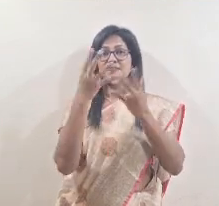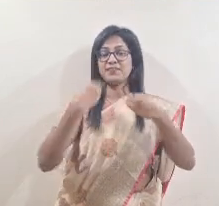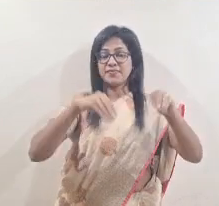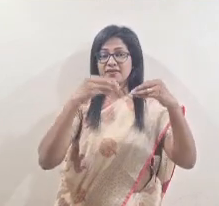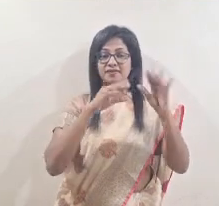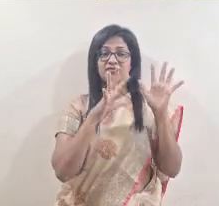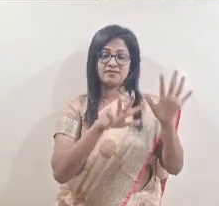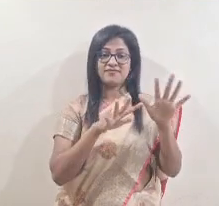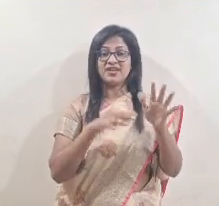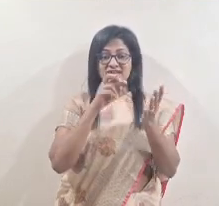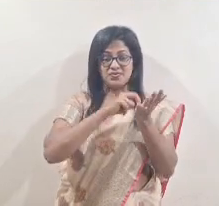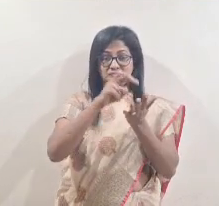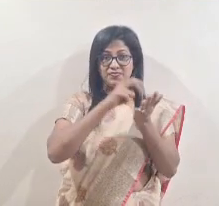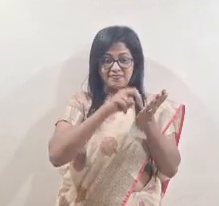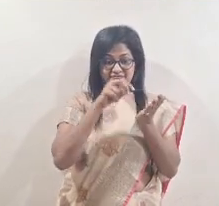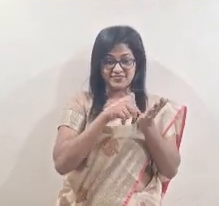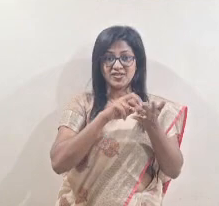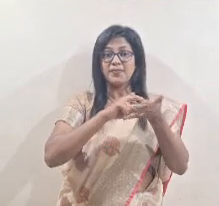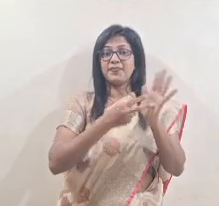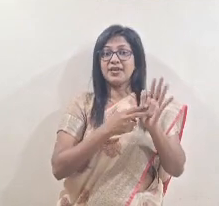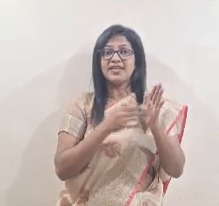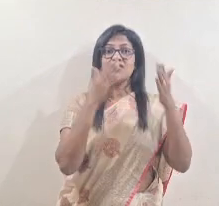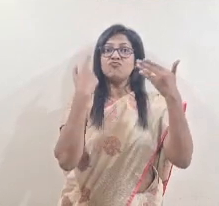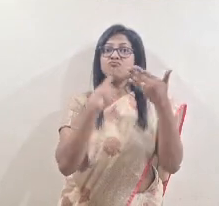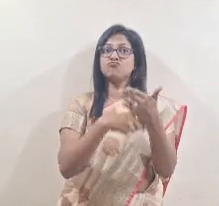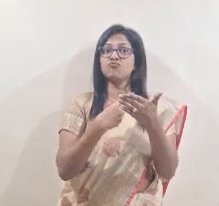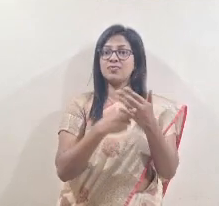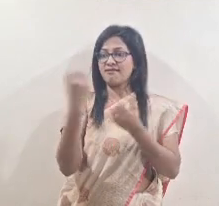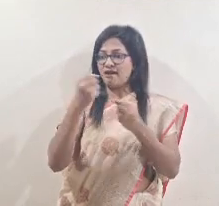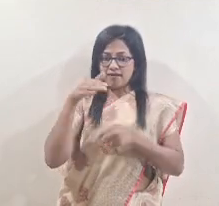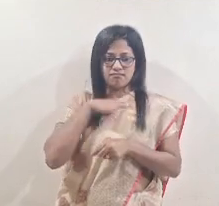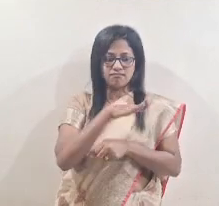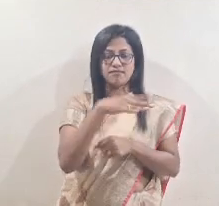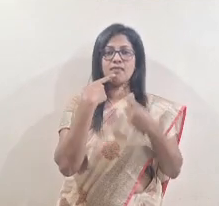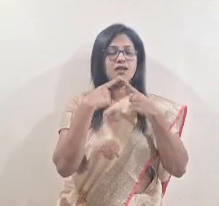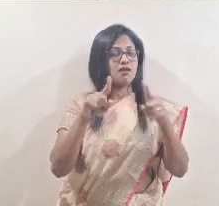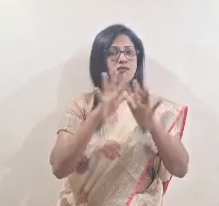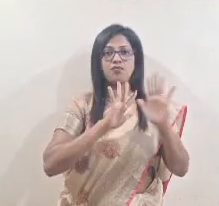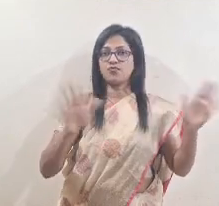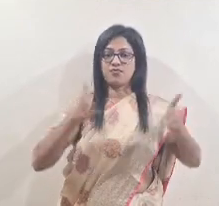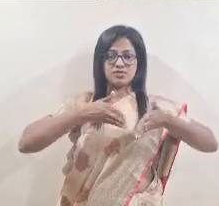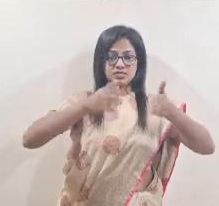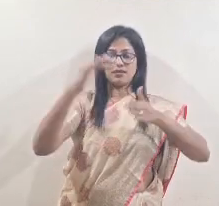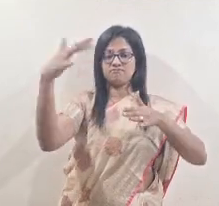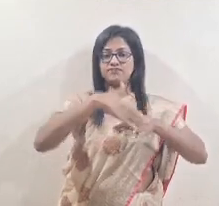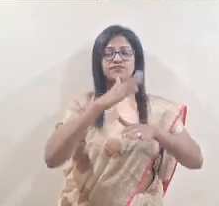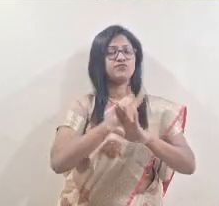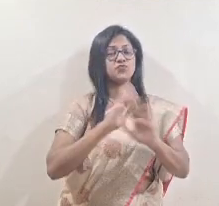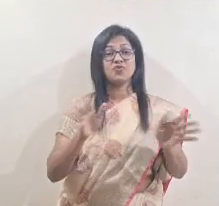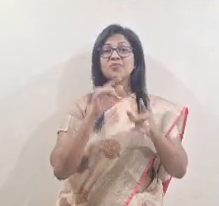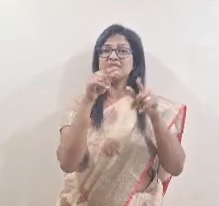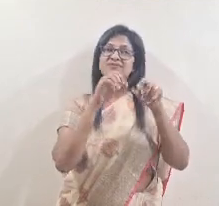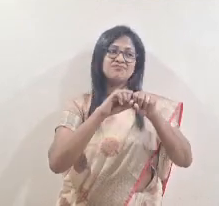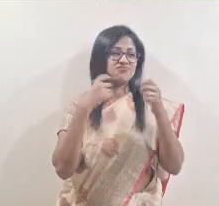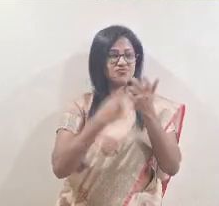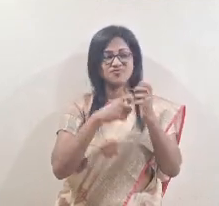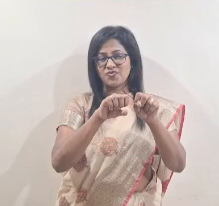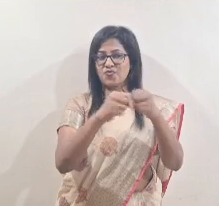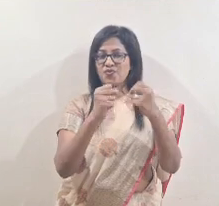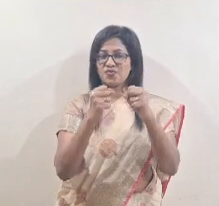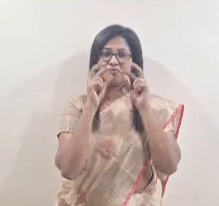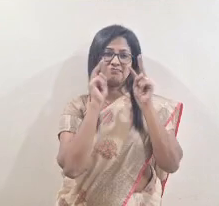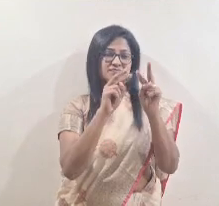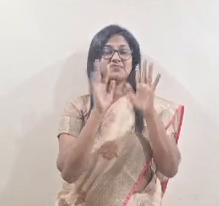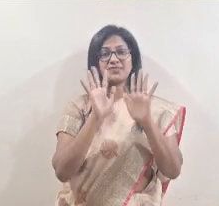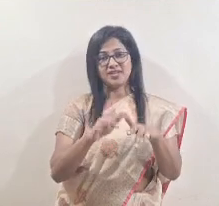So basically, pedestrianization means the complete restrictions of vehicle from a particular zone or a street. So, but there are some violation that has been